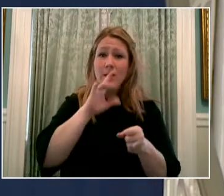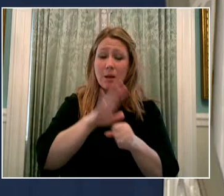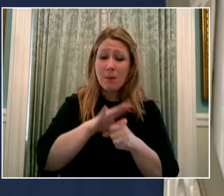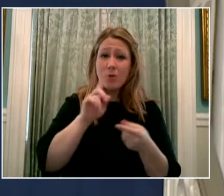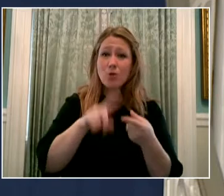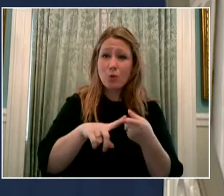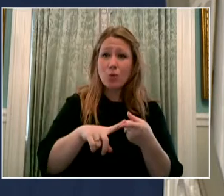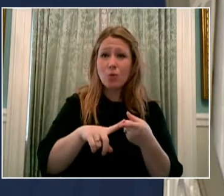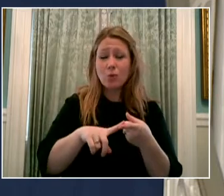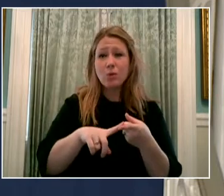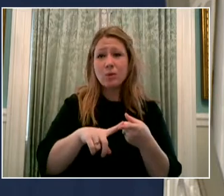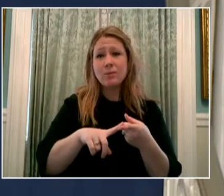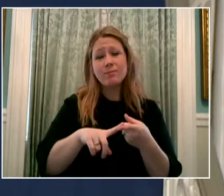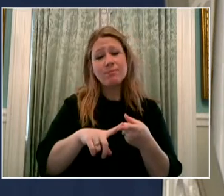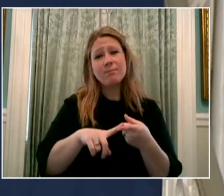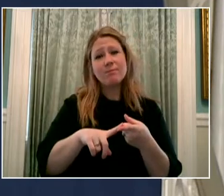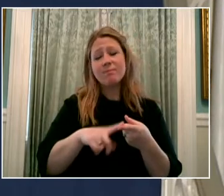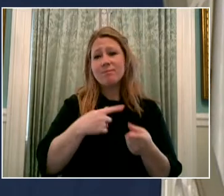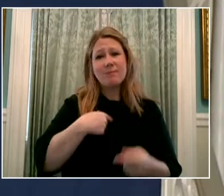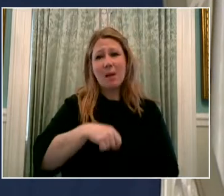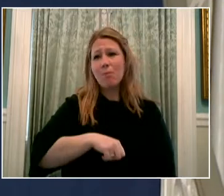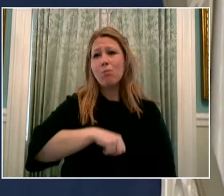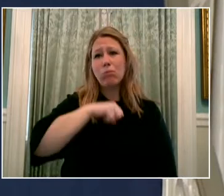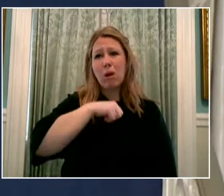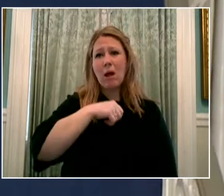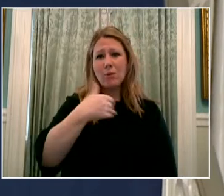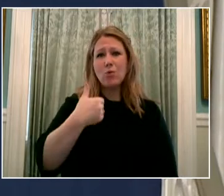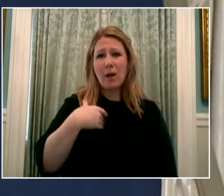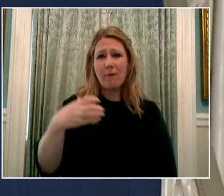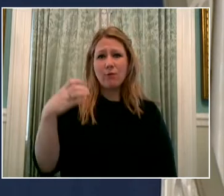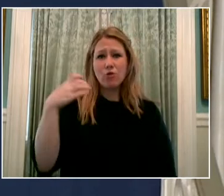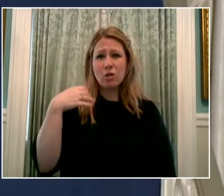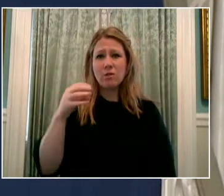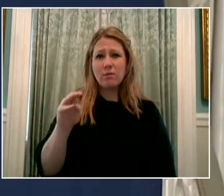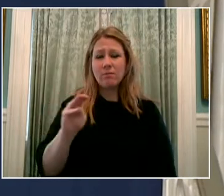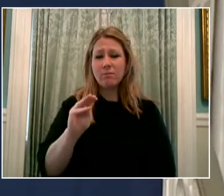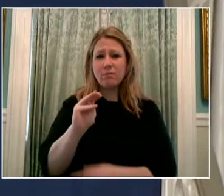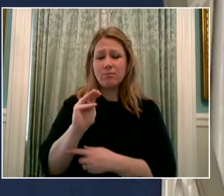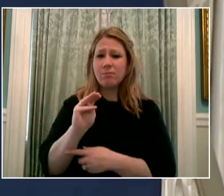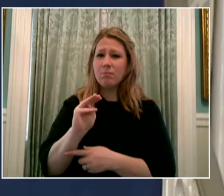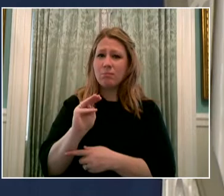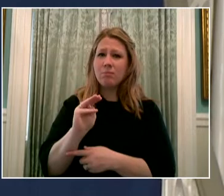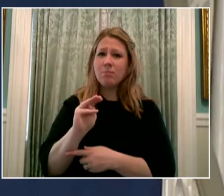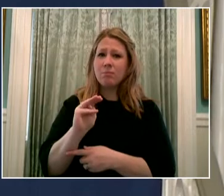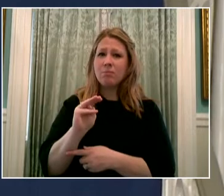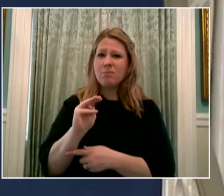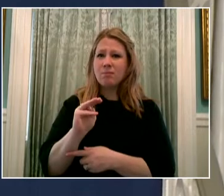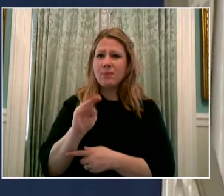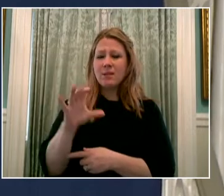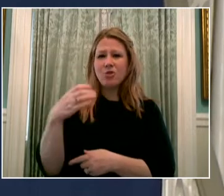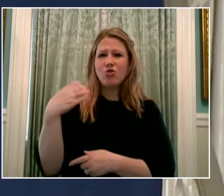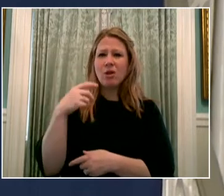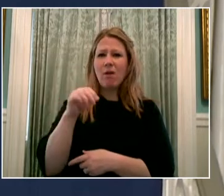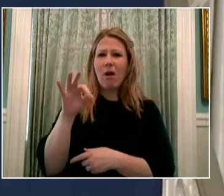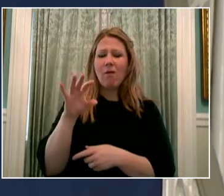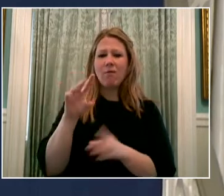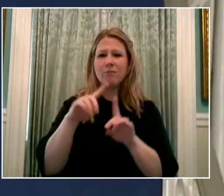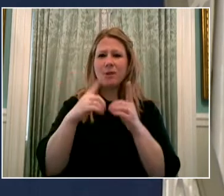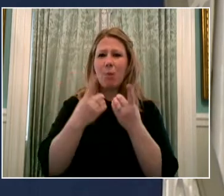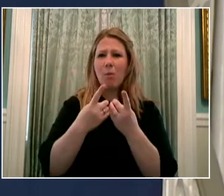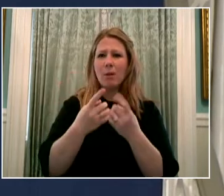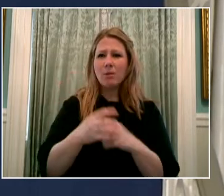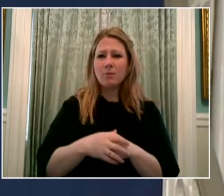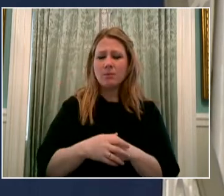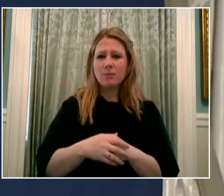York. I'm just so proud to have him as the chief of the department. And if the